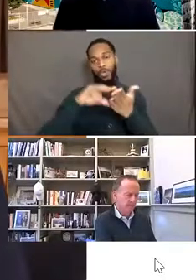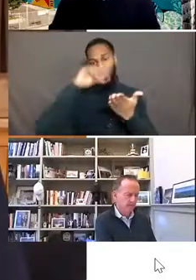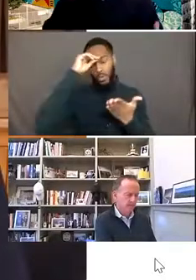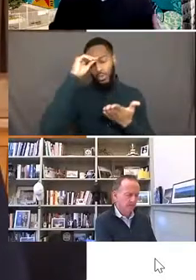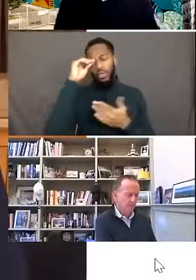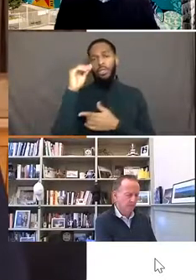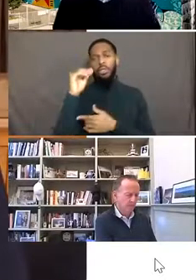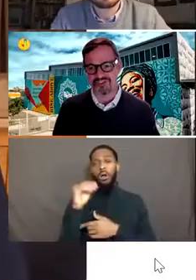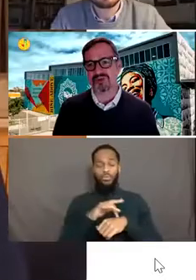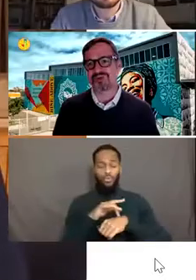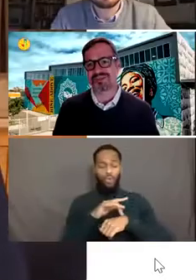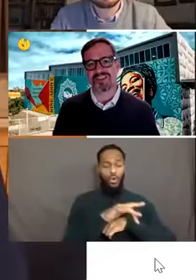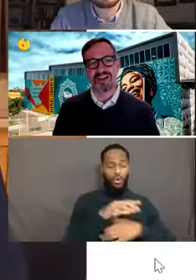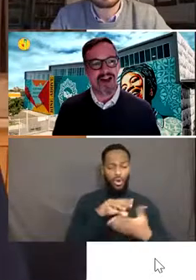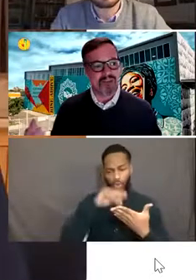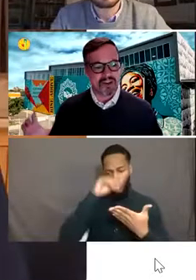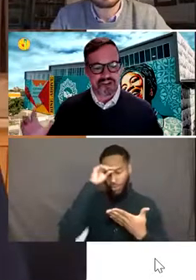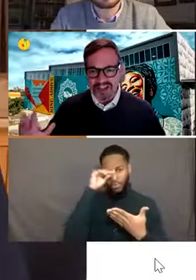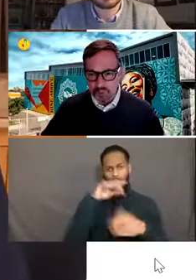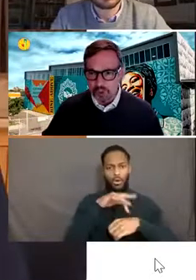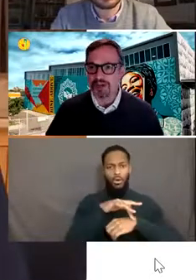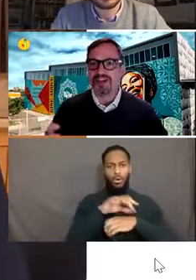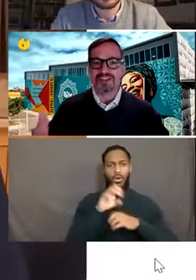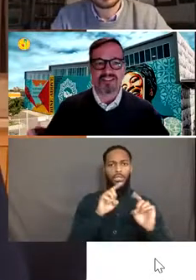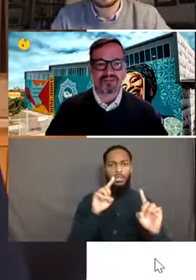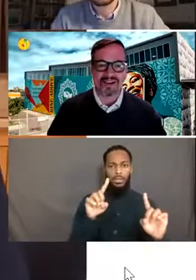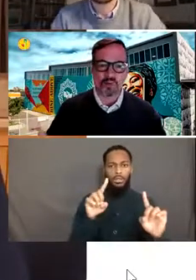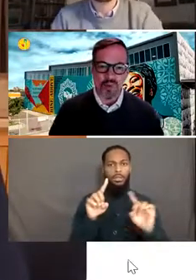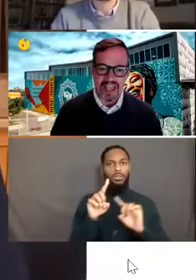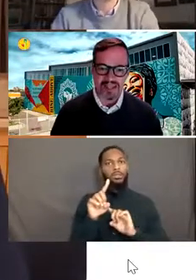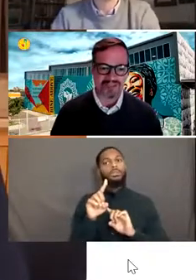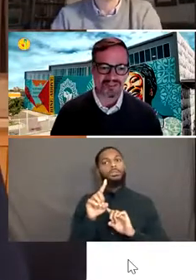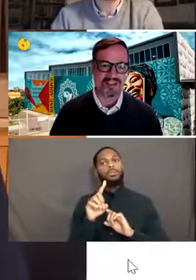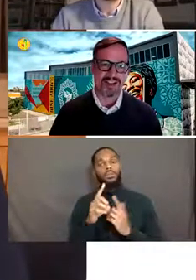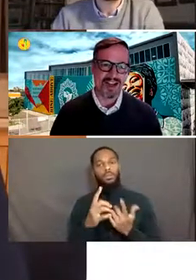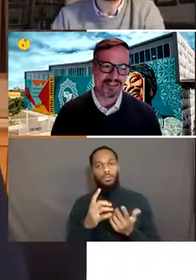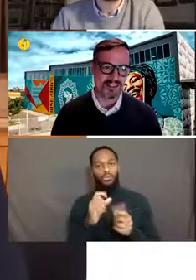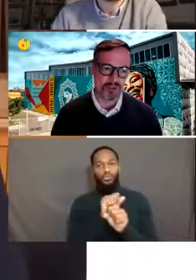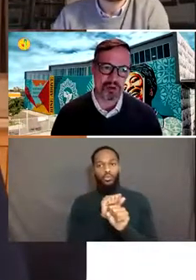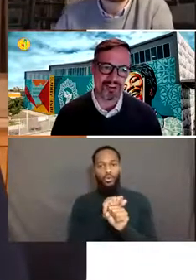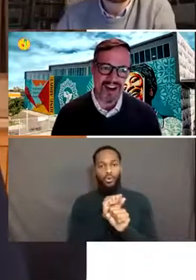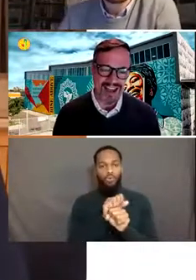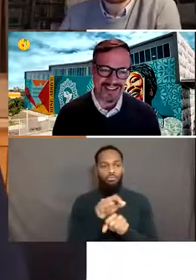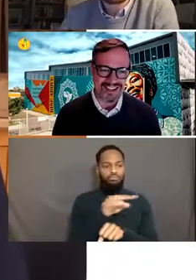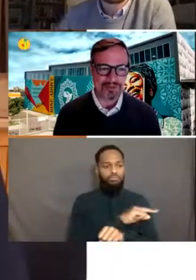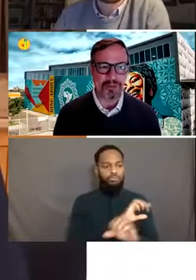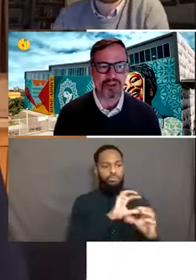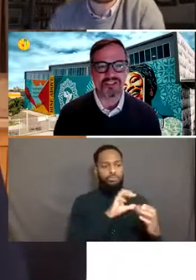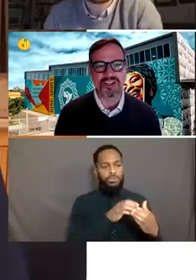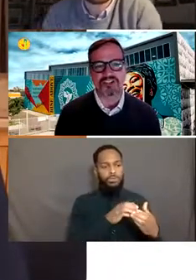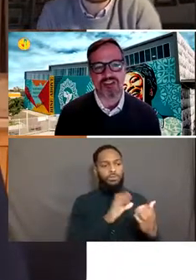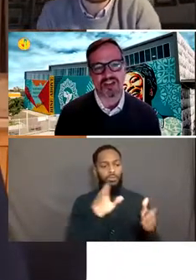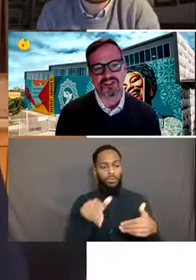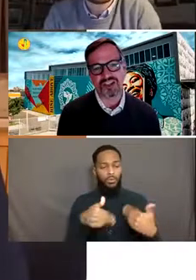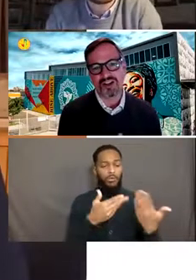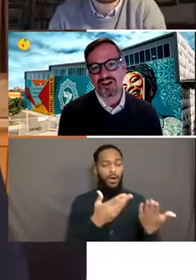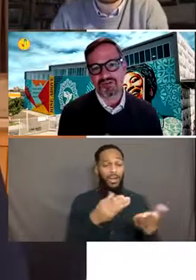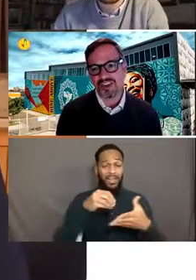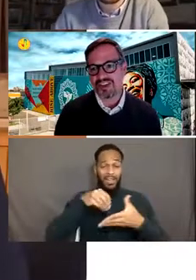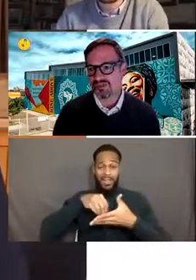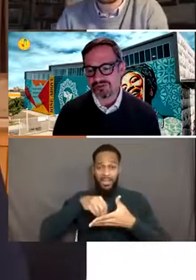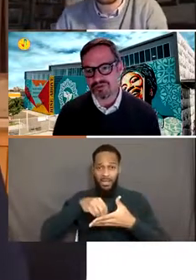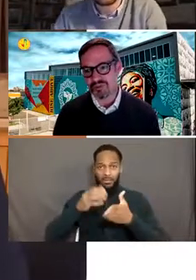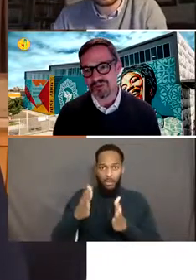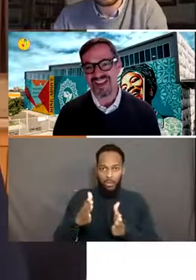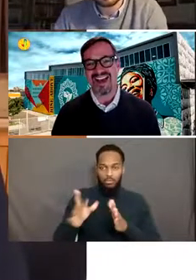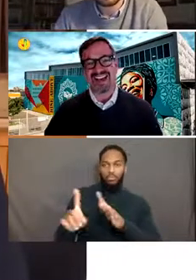our early education students, trying to work to find ways to provide in-person instruction for